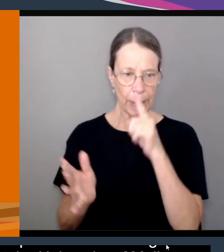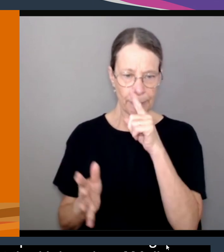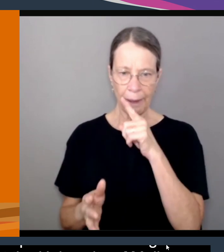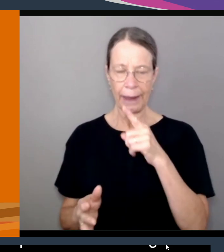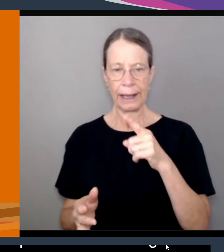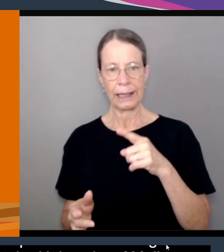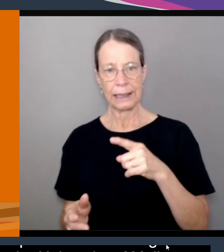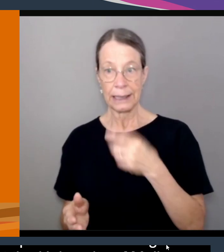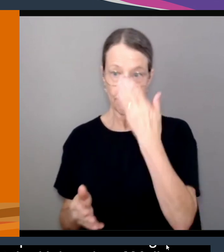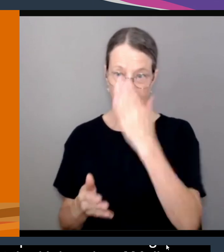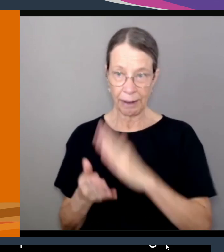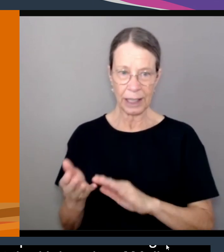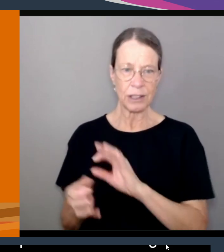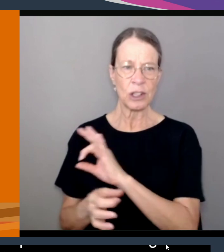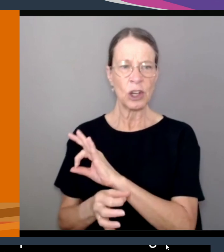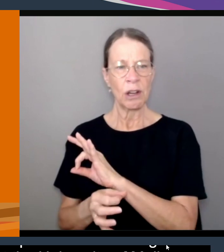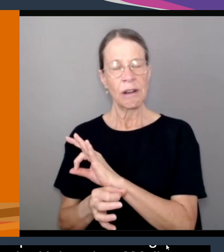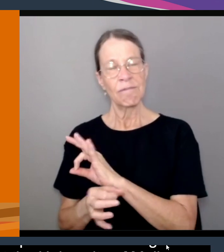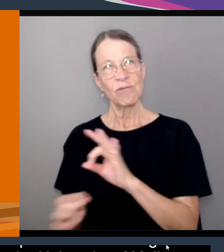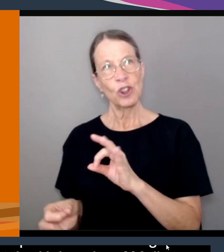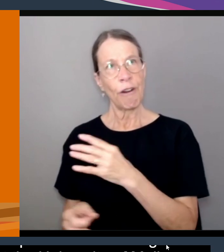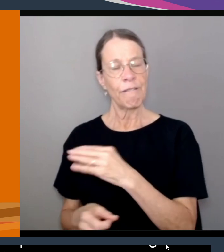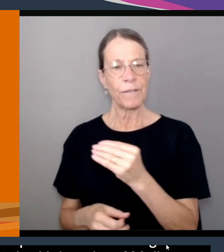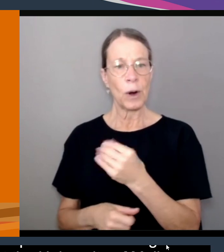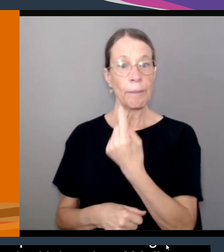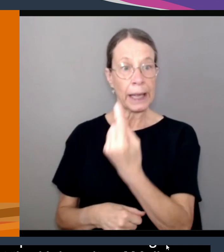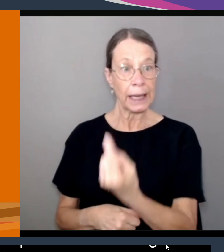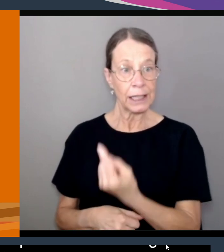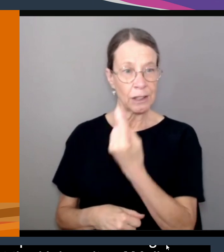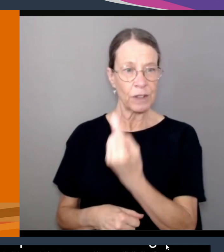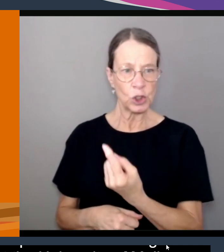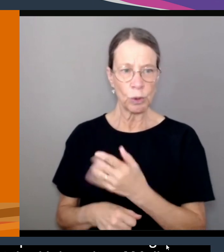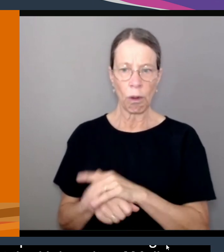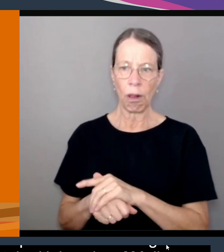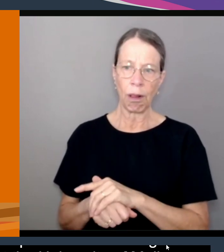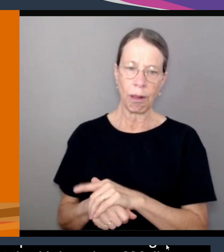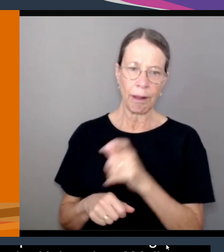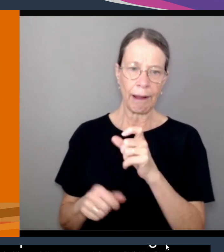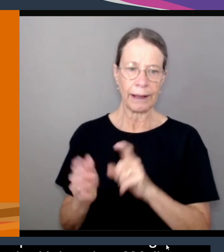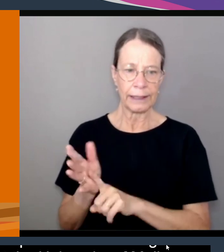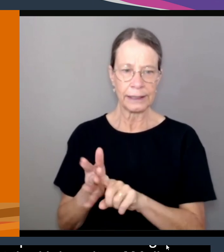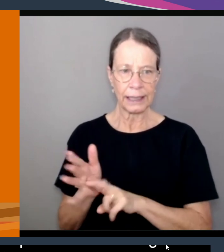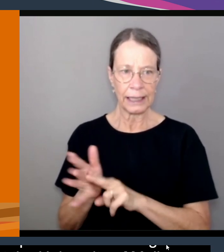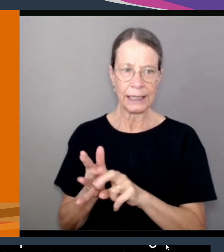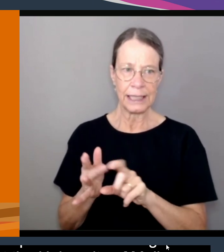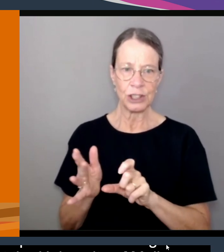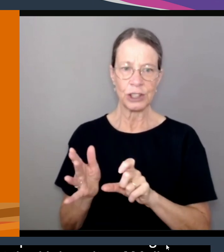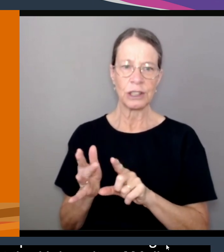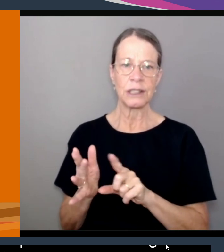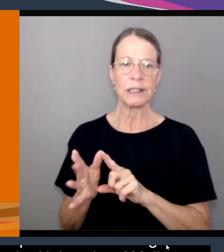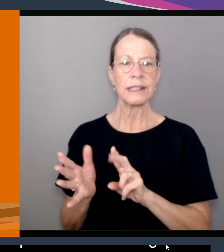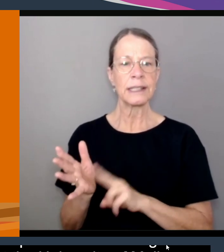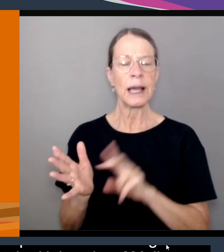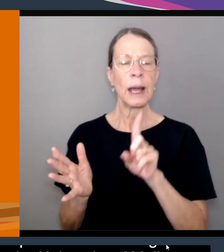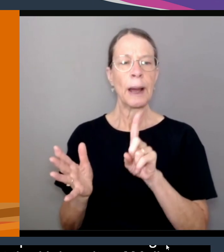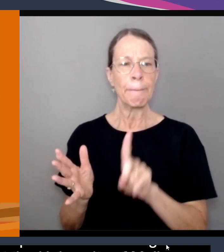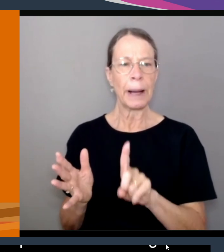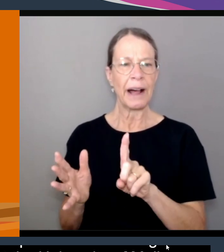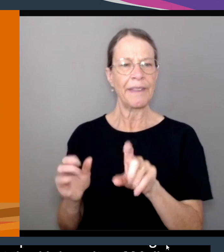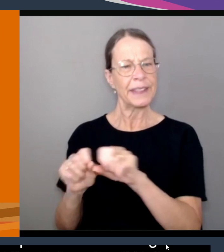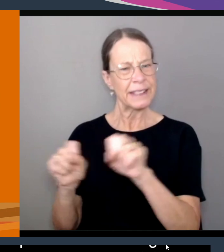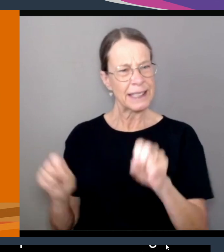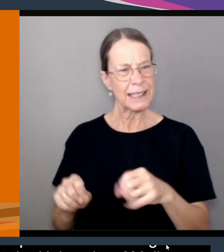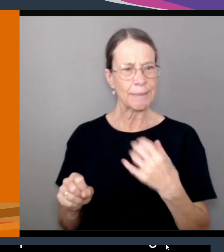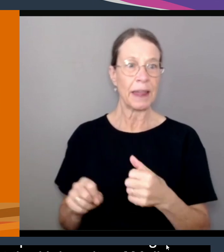from individual clinicians, but from systems built around assumptions. So this might be things like being